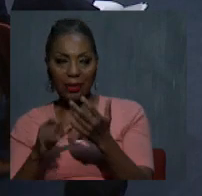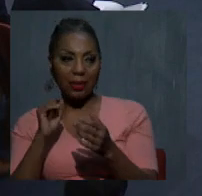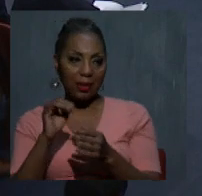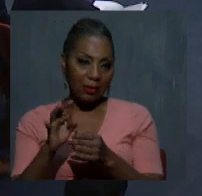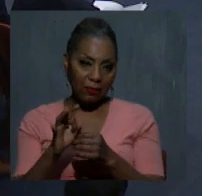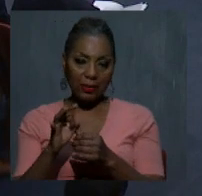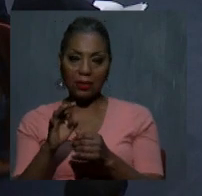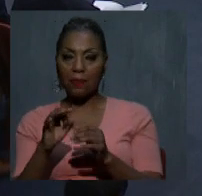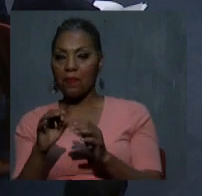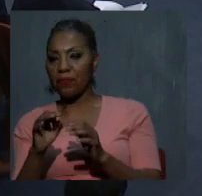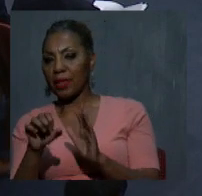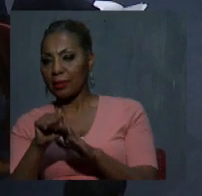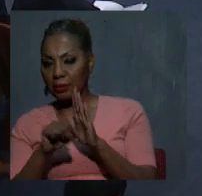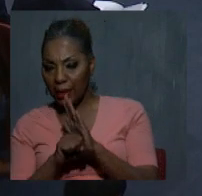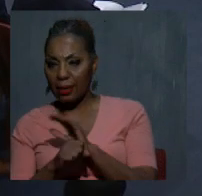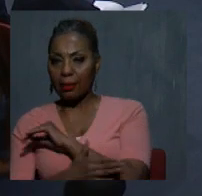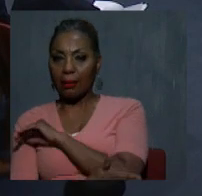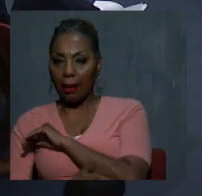county,